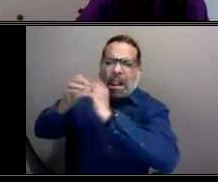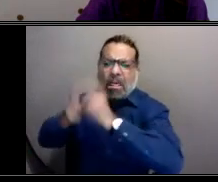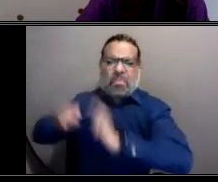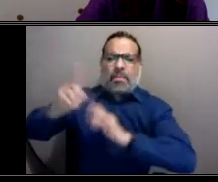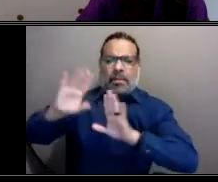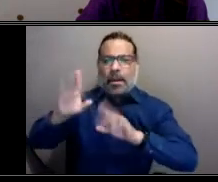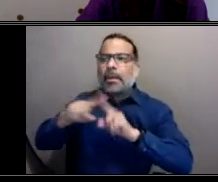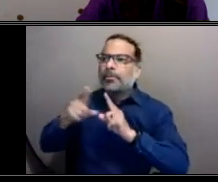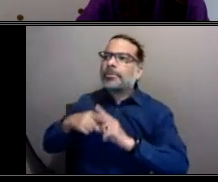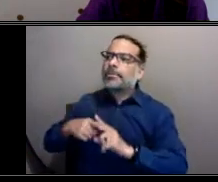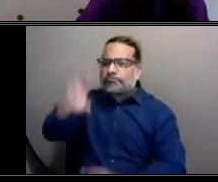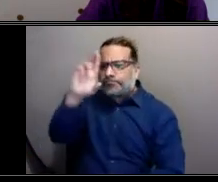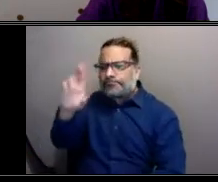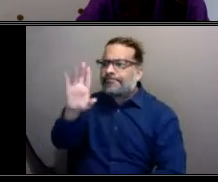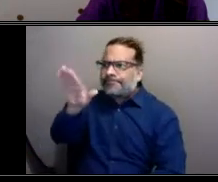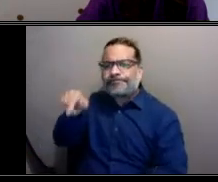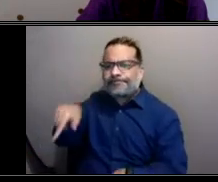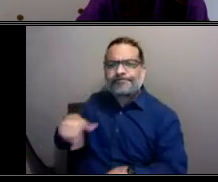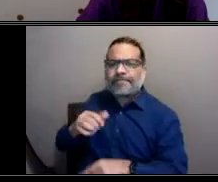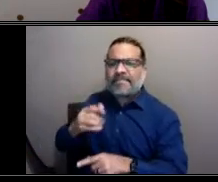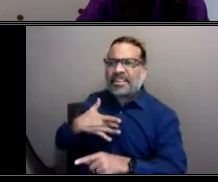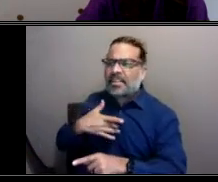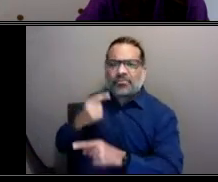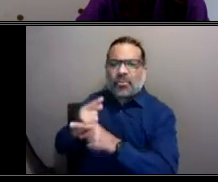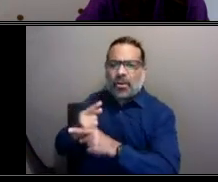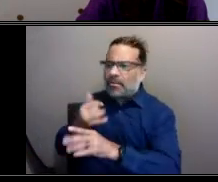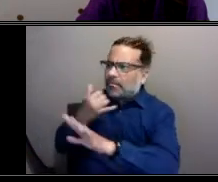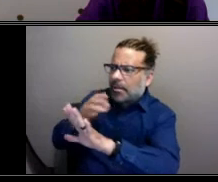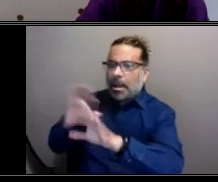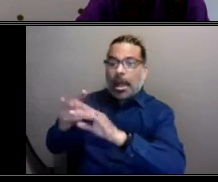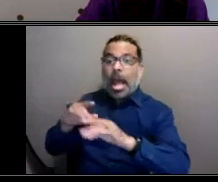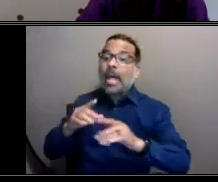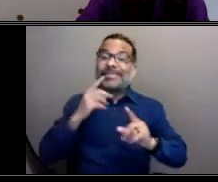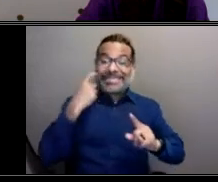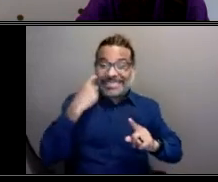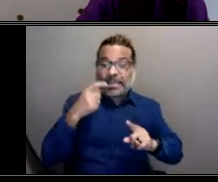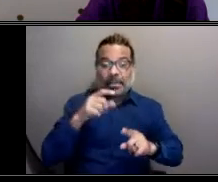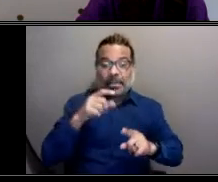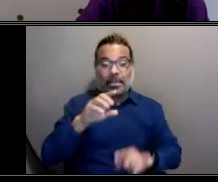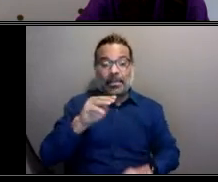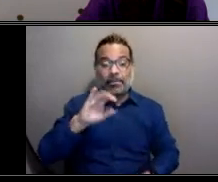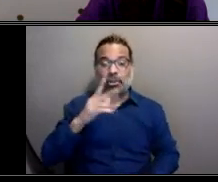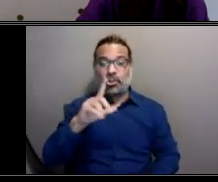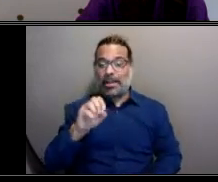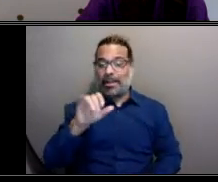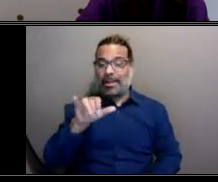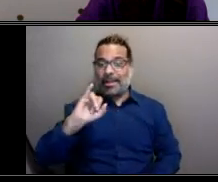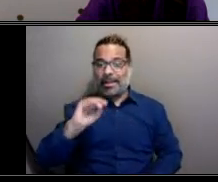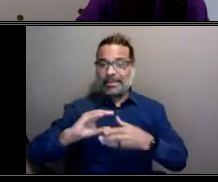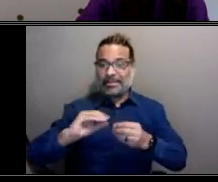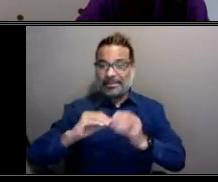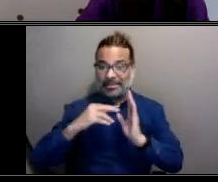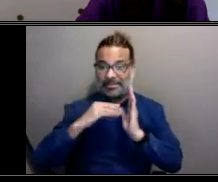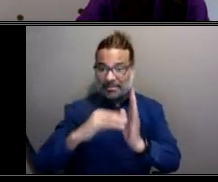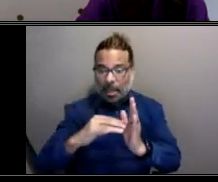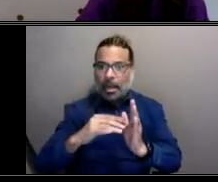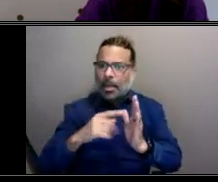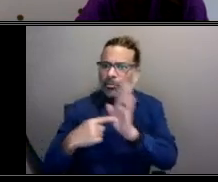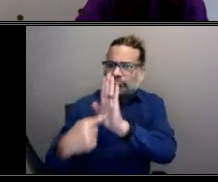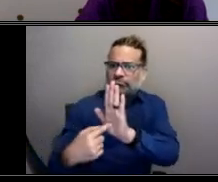means understanding this great study that Dr. Yin put out today, right, that talked about, and being ready to talk about this